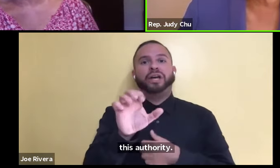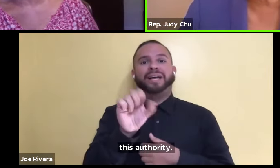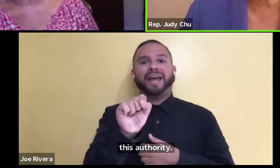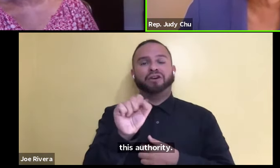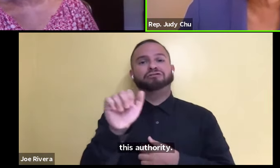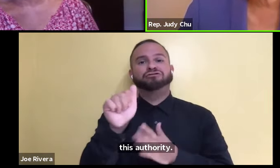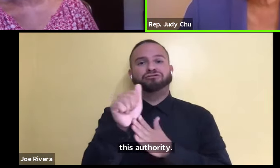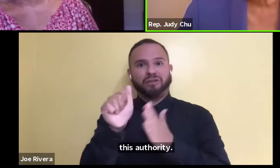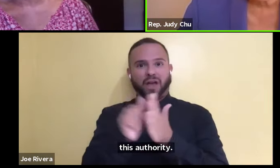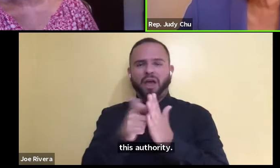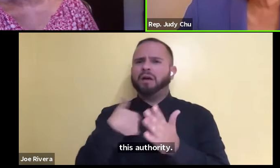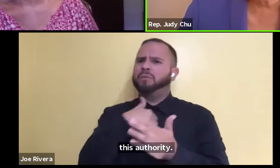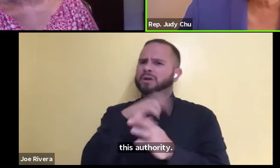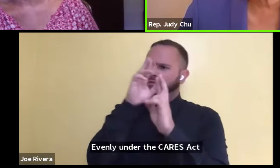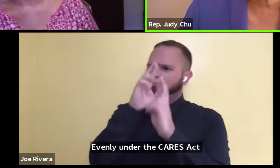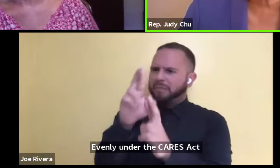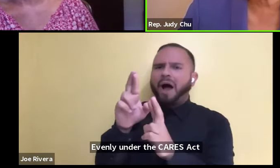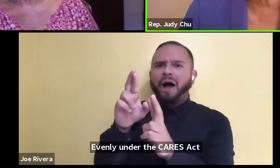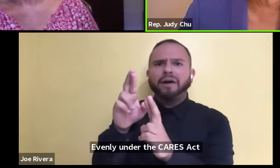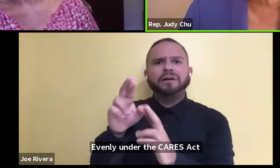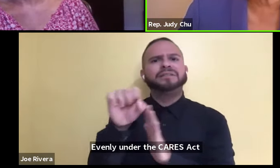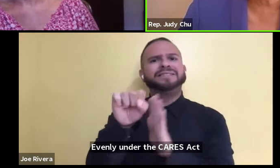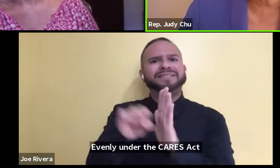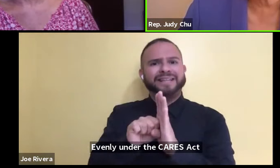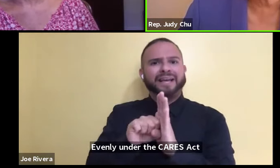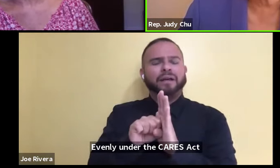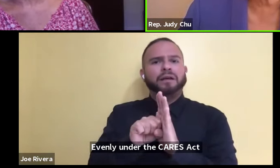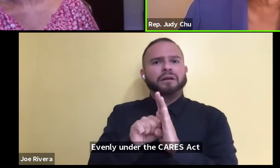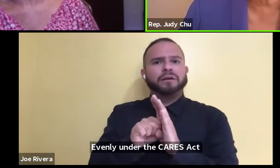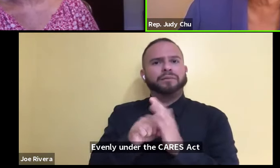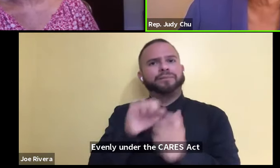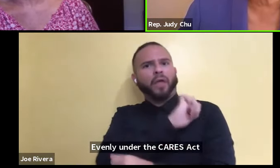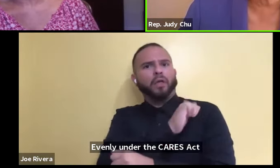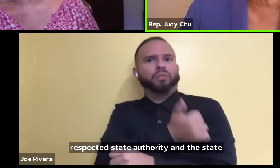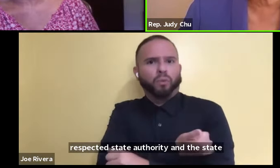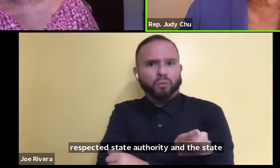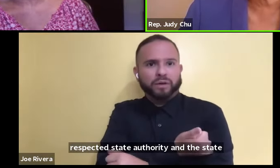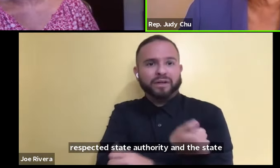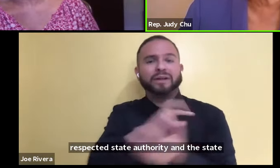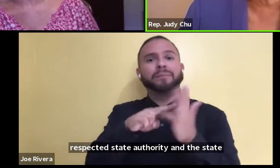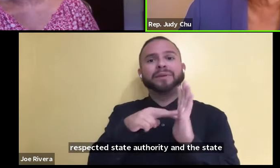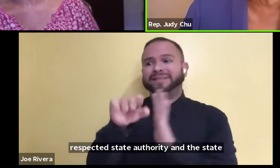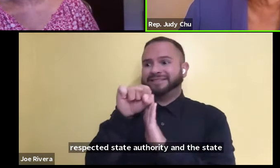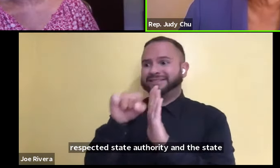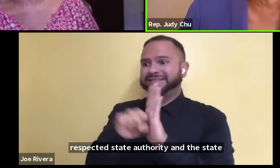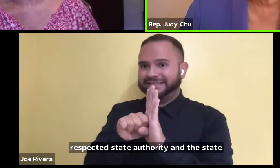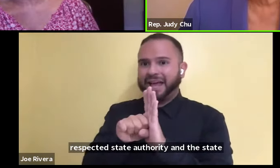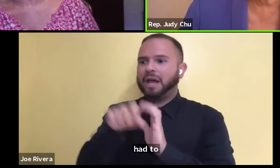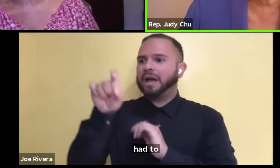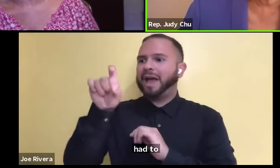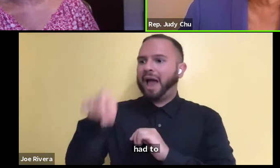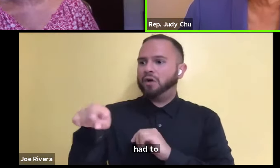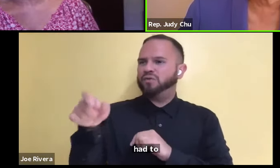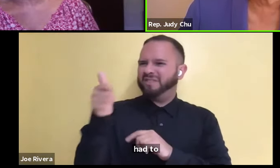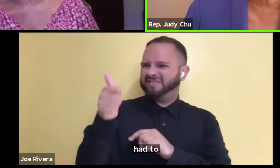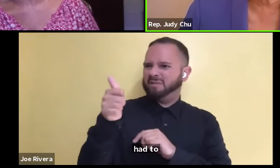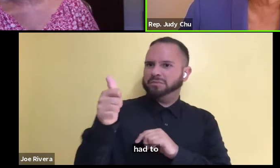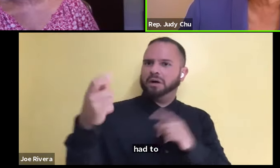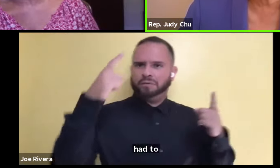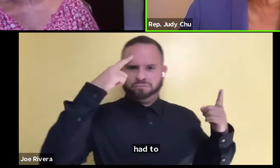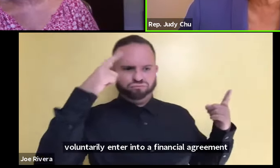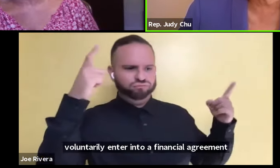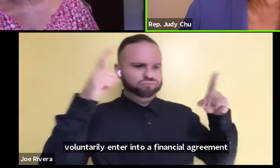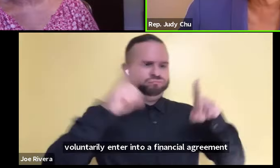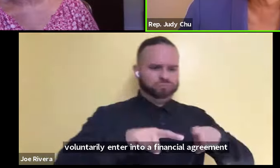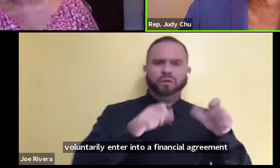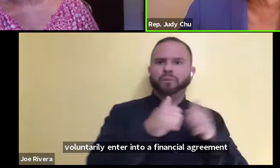respected states' authority, and a state had to voluntarily enter into a financial agreement with the federal government for any person in that